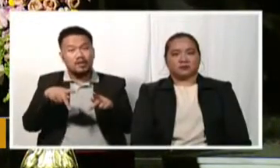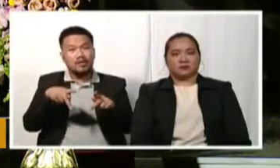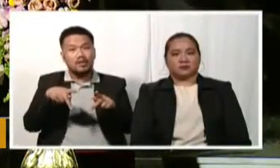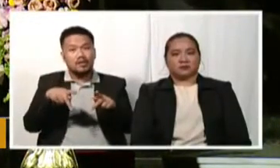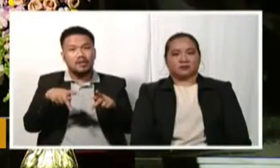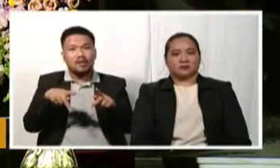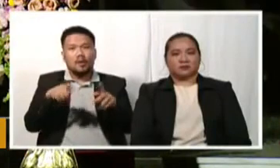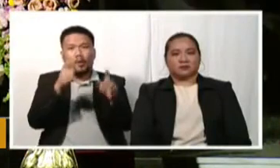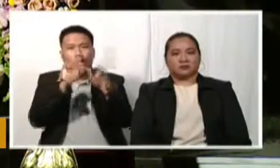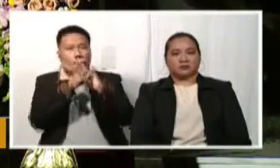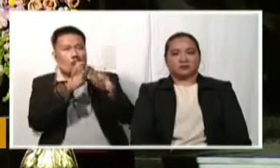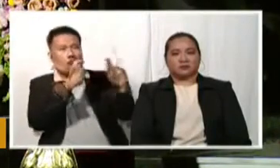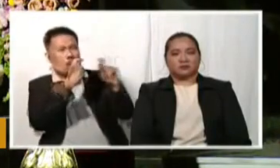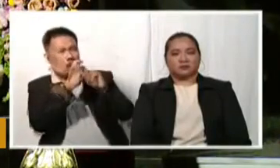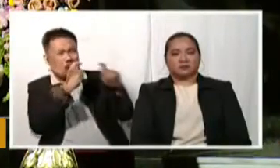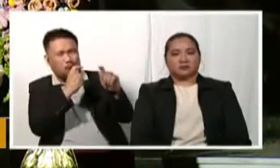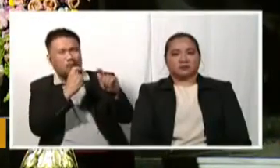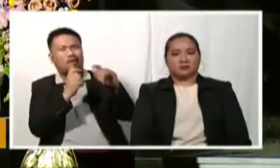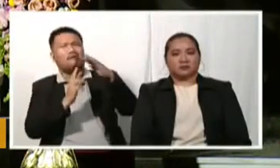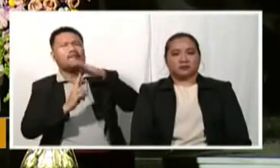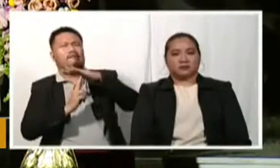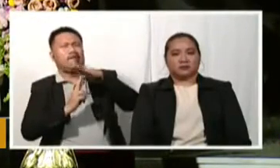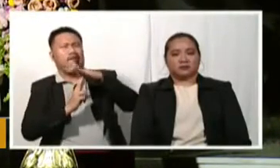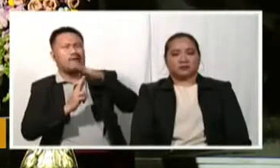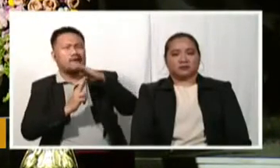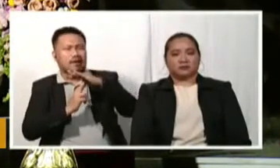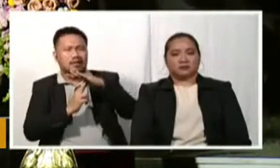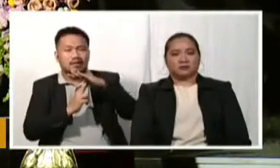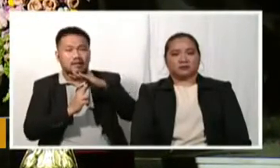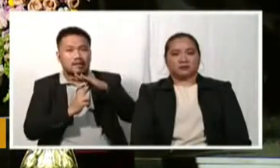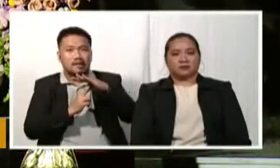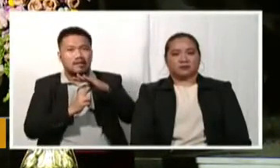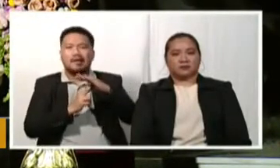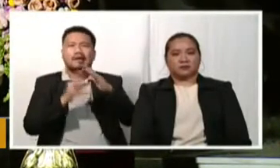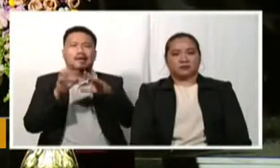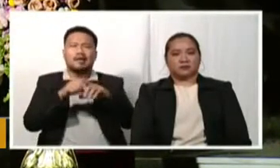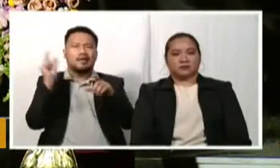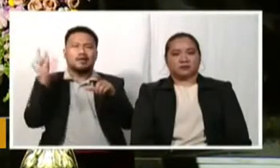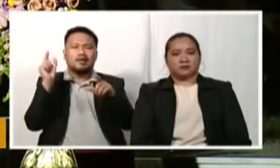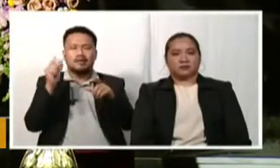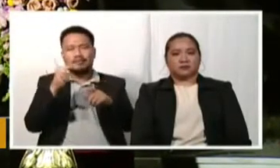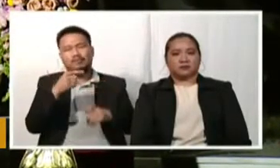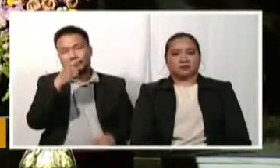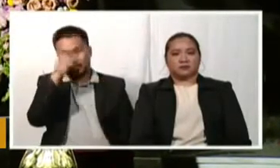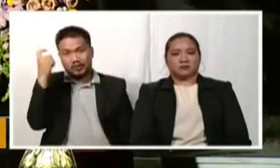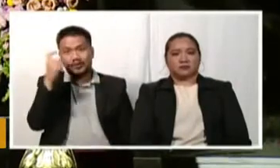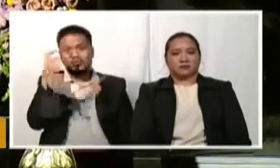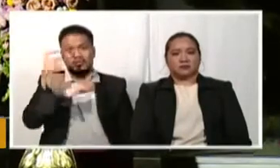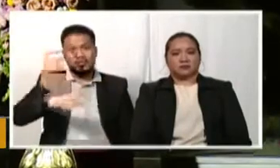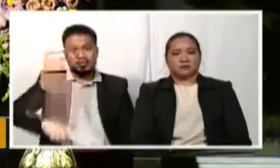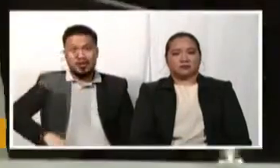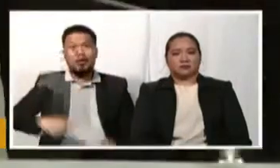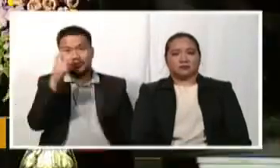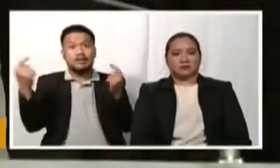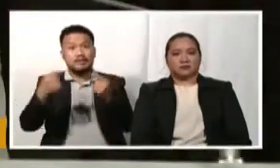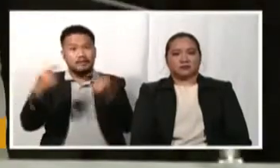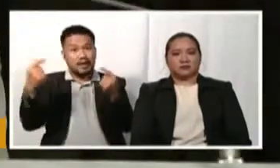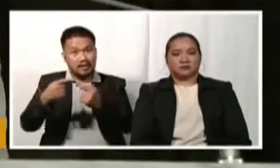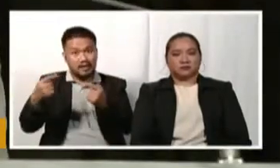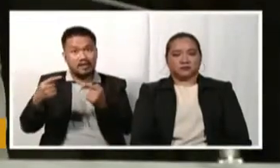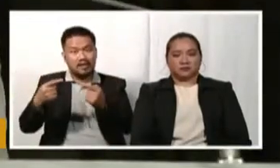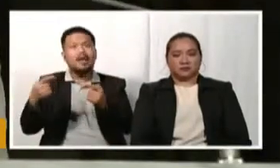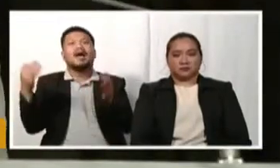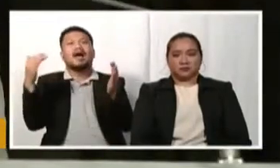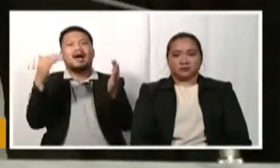sounded the retreat before Israel, because the Lord was fighting for them against